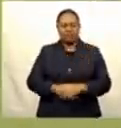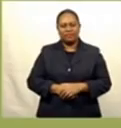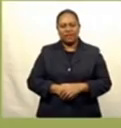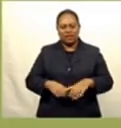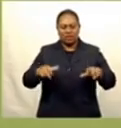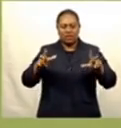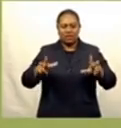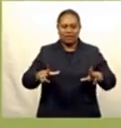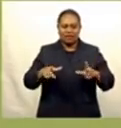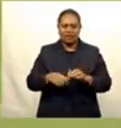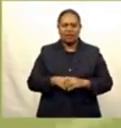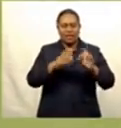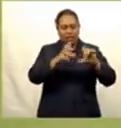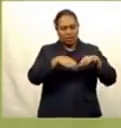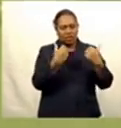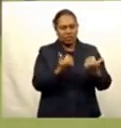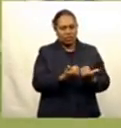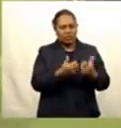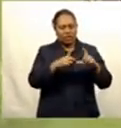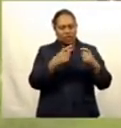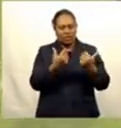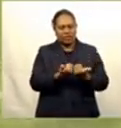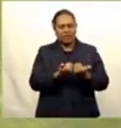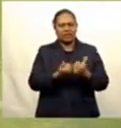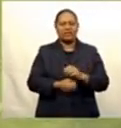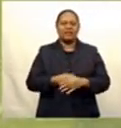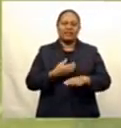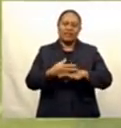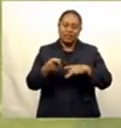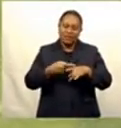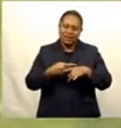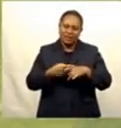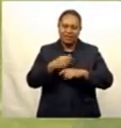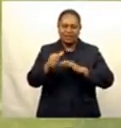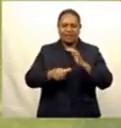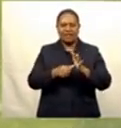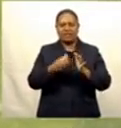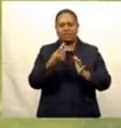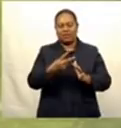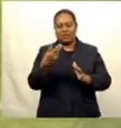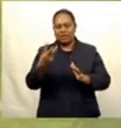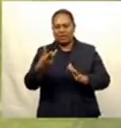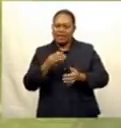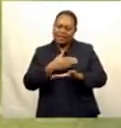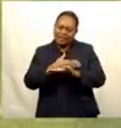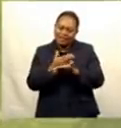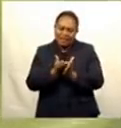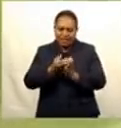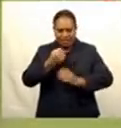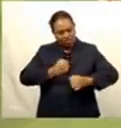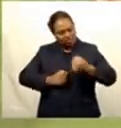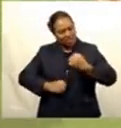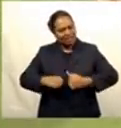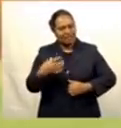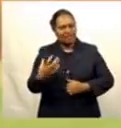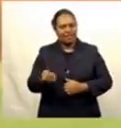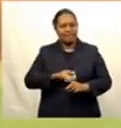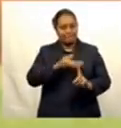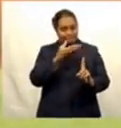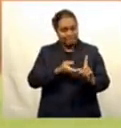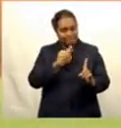a Major League Rugby contract with the New England Free Jacks, the 23-year-old shared the struggles that came with it. Samusamu